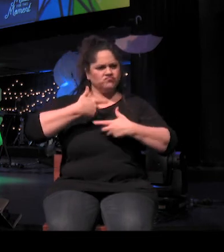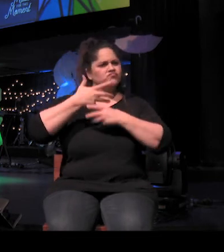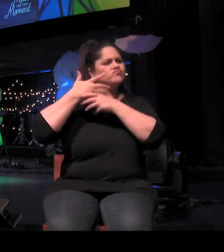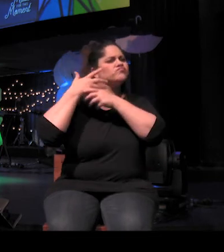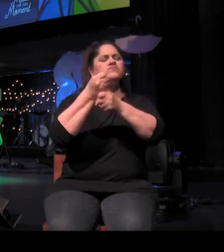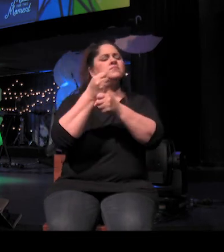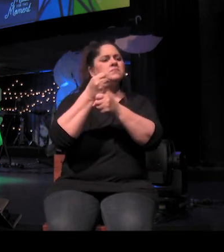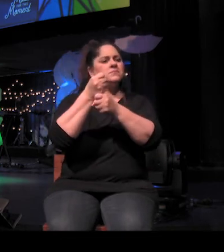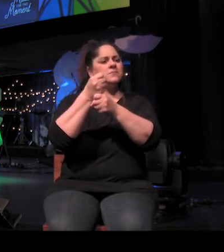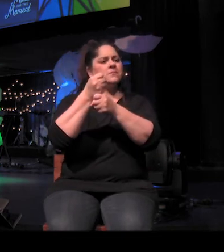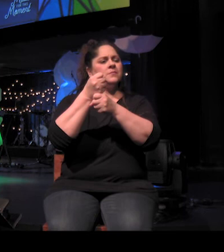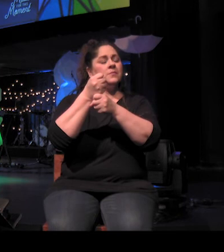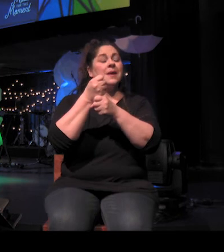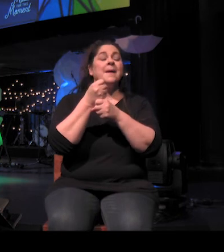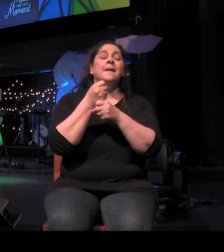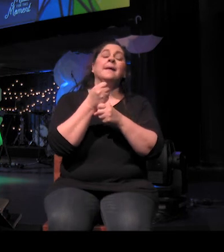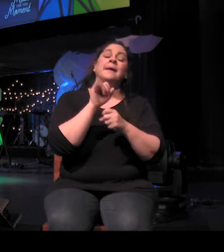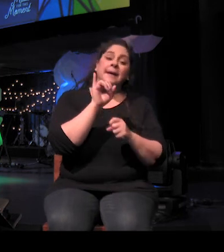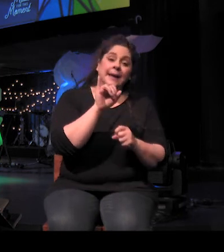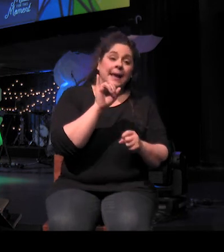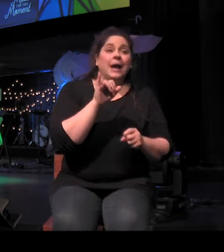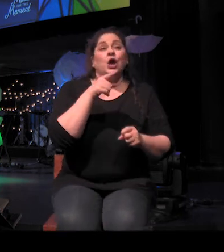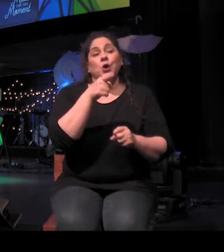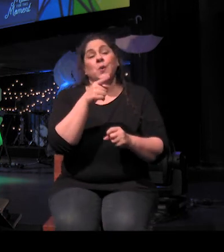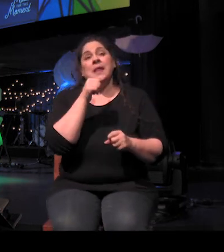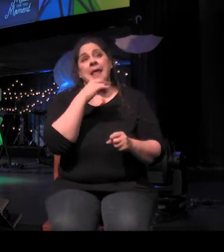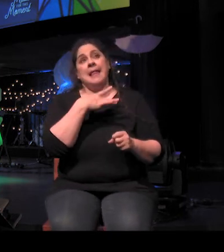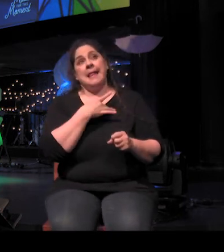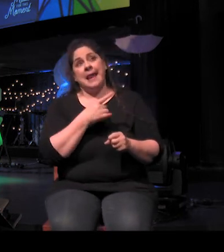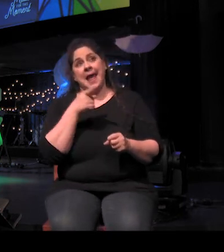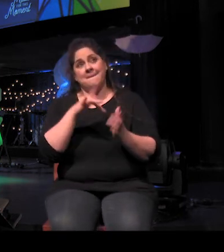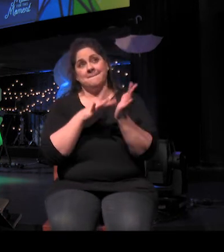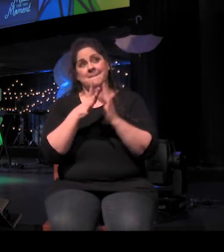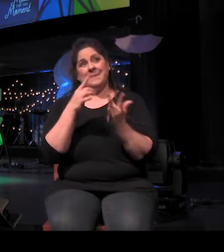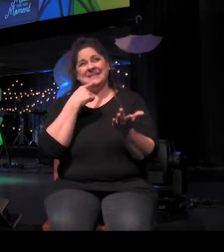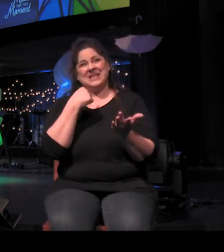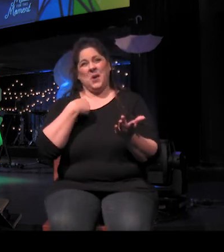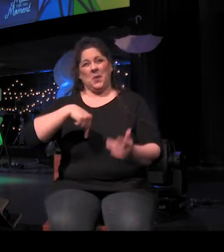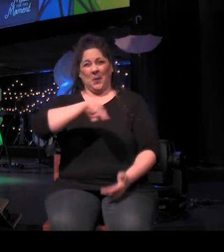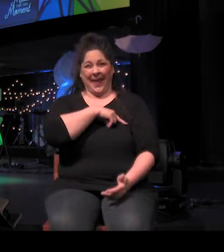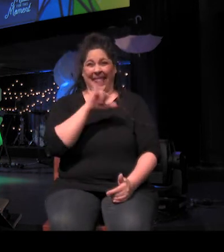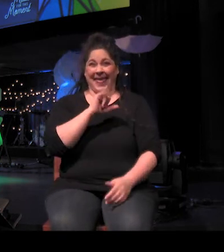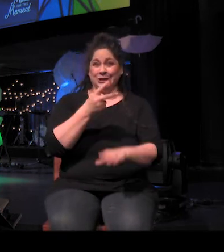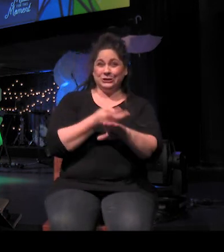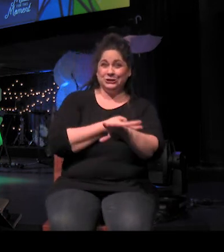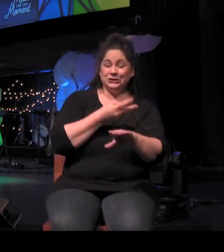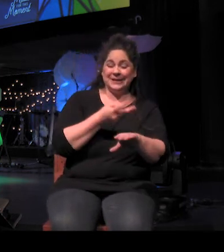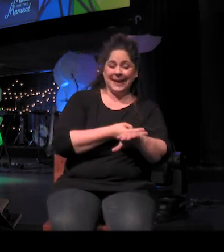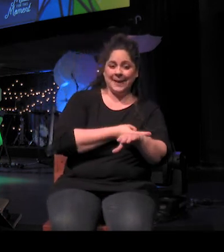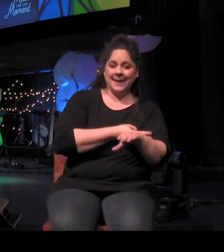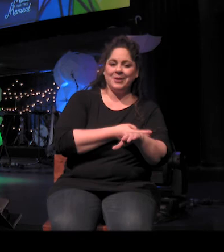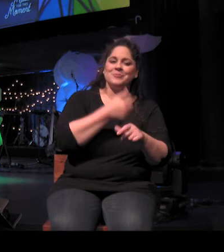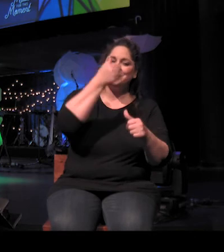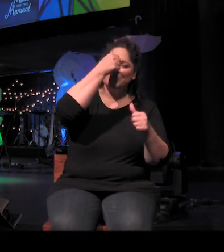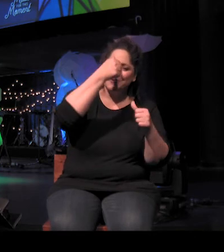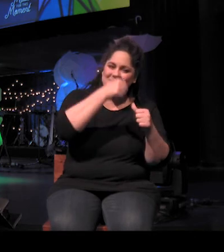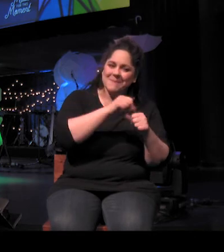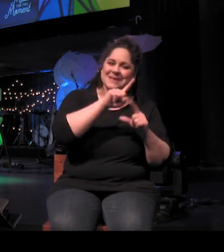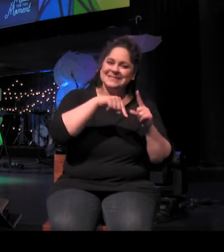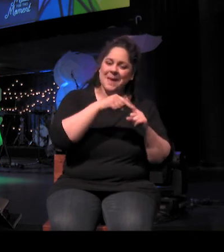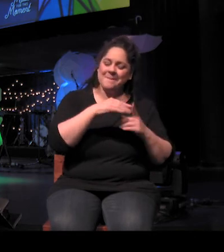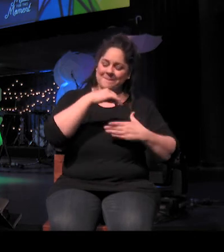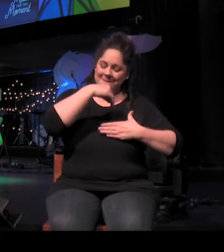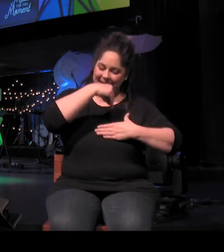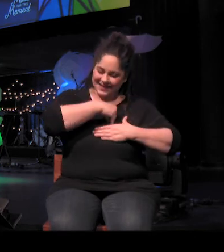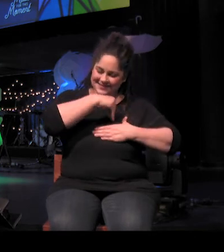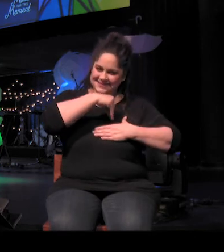So while we might not like being referred to as sheep, the truth is, it's talking about our spiritual condition. The good news is we